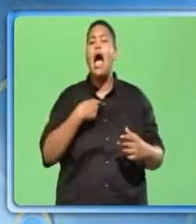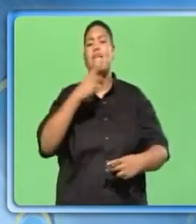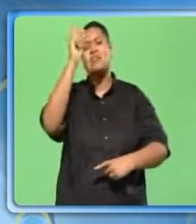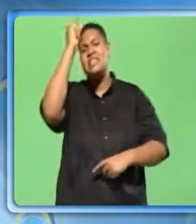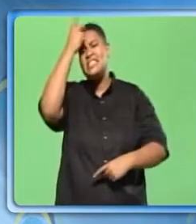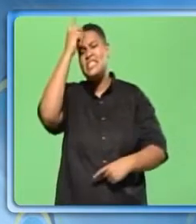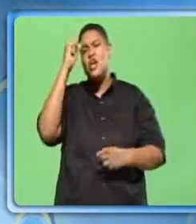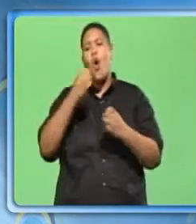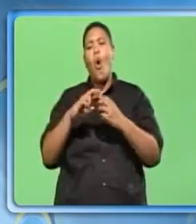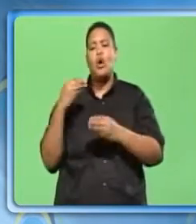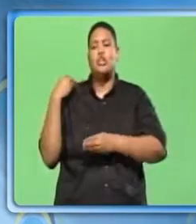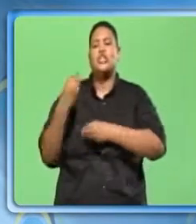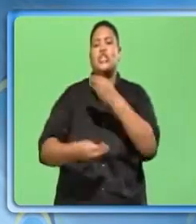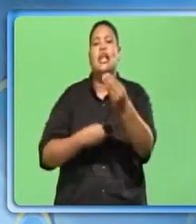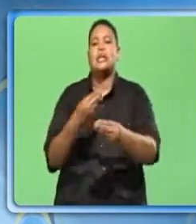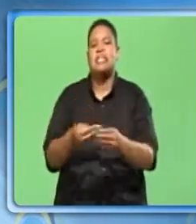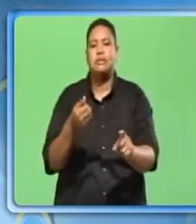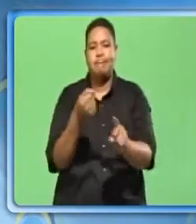or genetic defect.